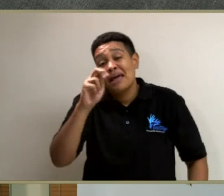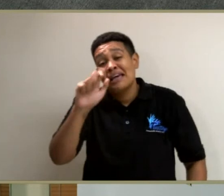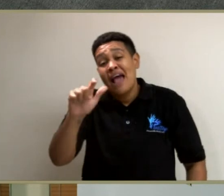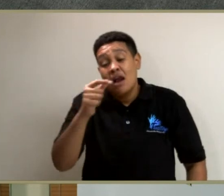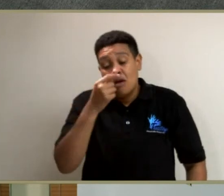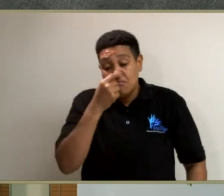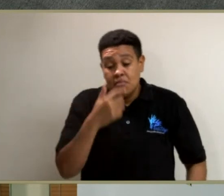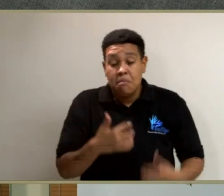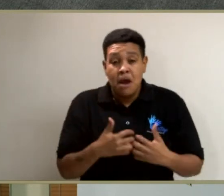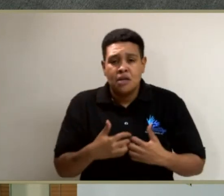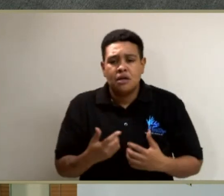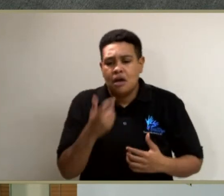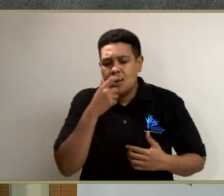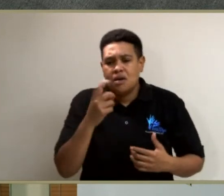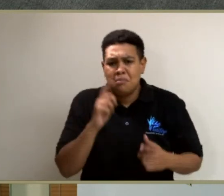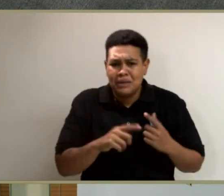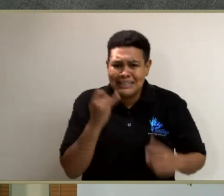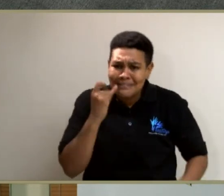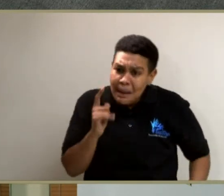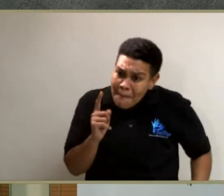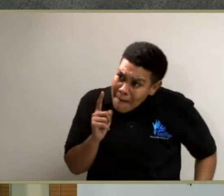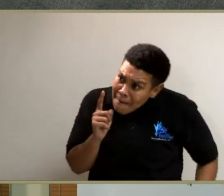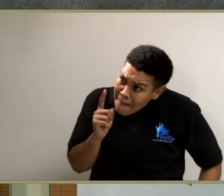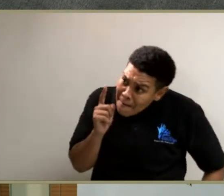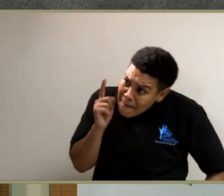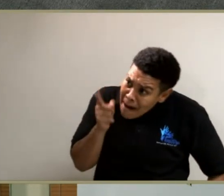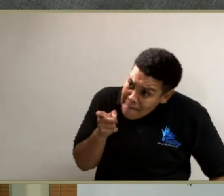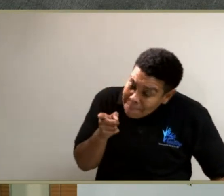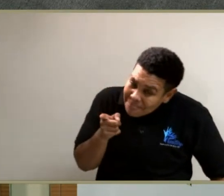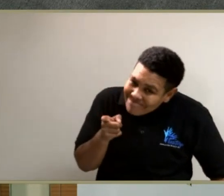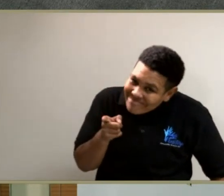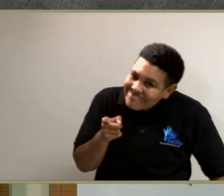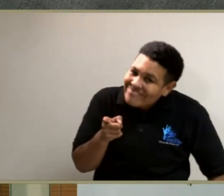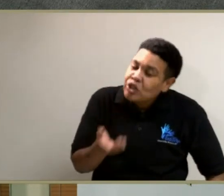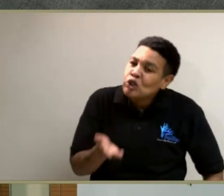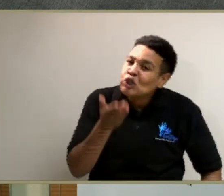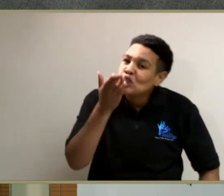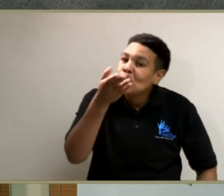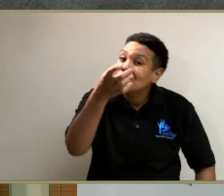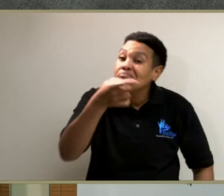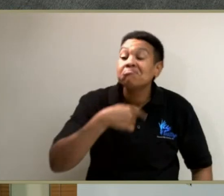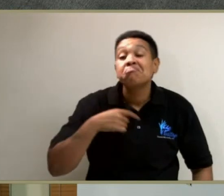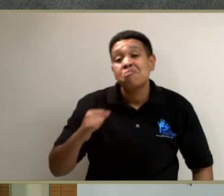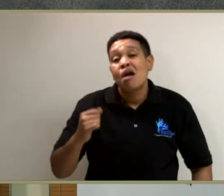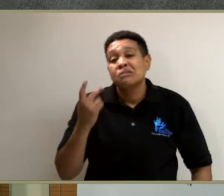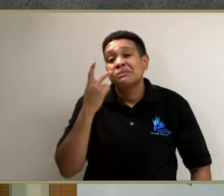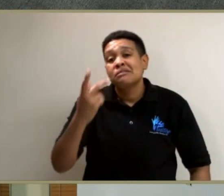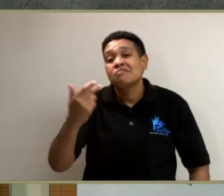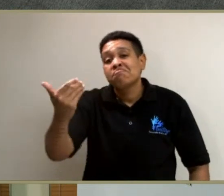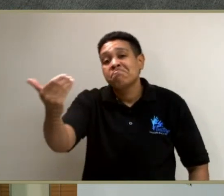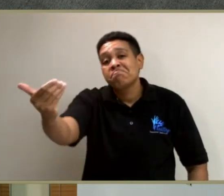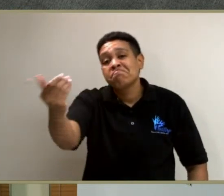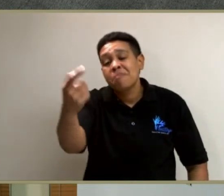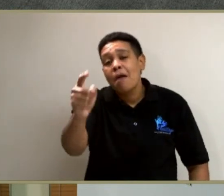But once you see this spike starting to happen, then it suggests that we may see that.